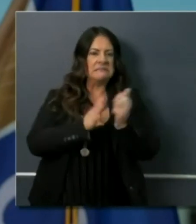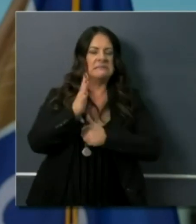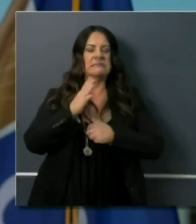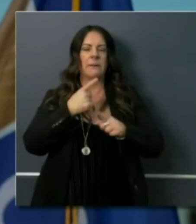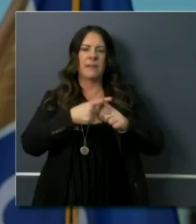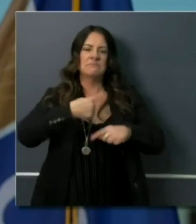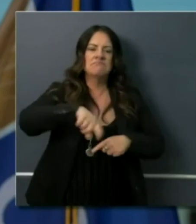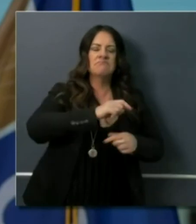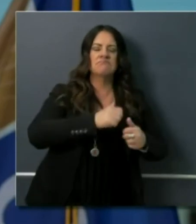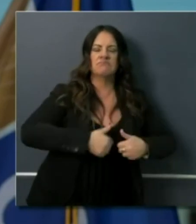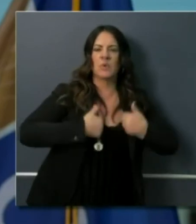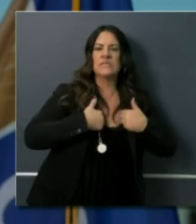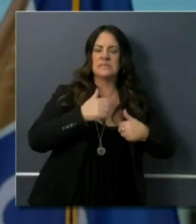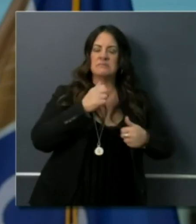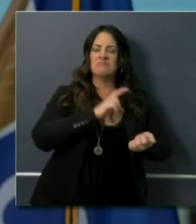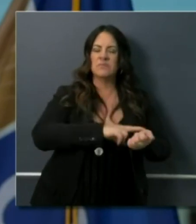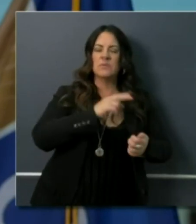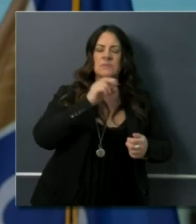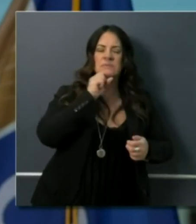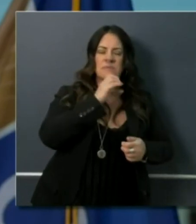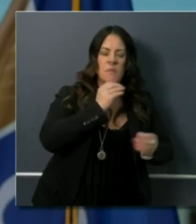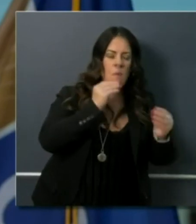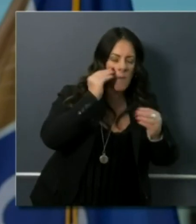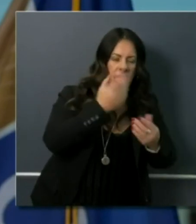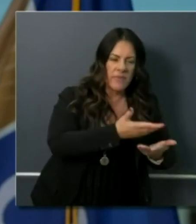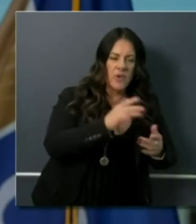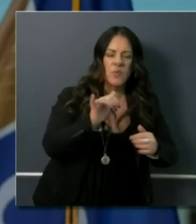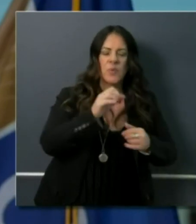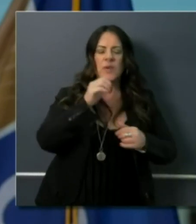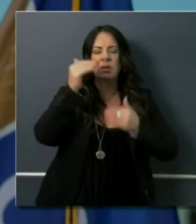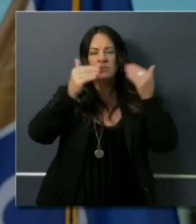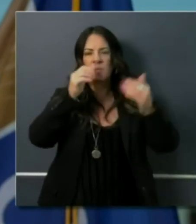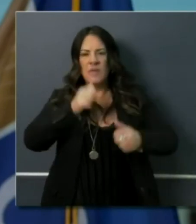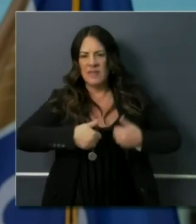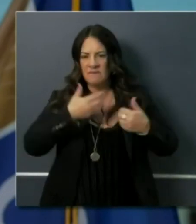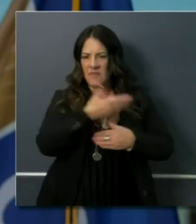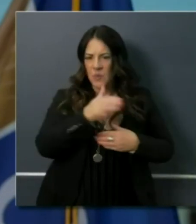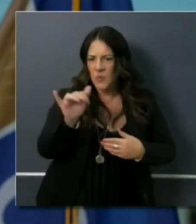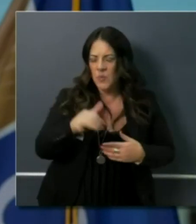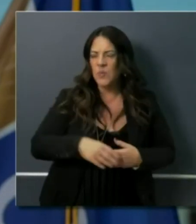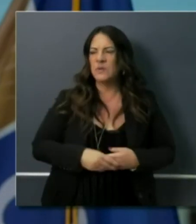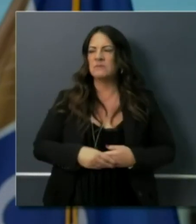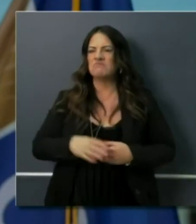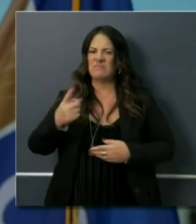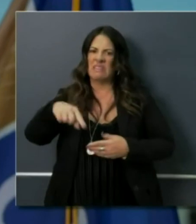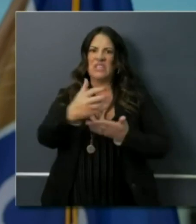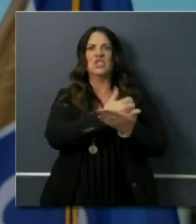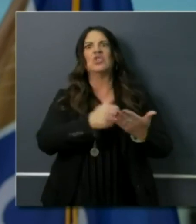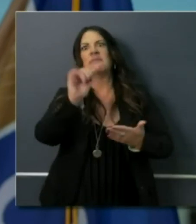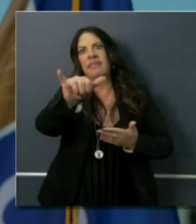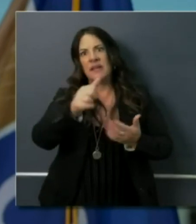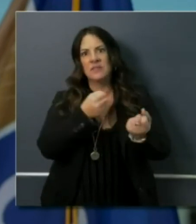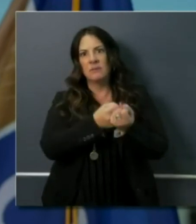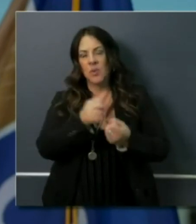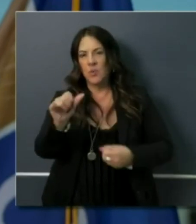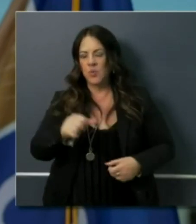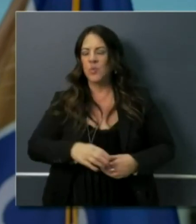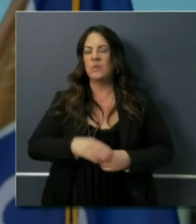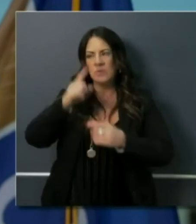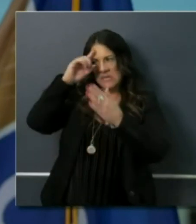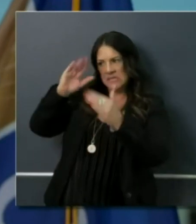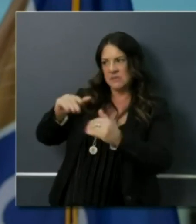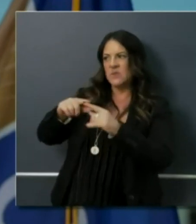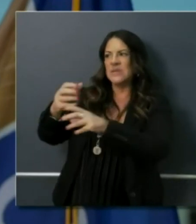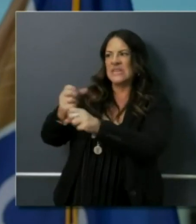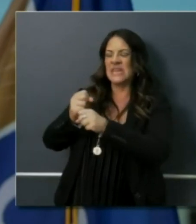send out there, we recognize still many of these facilities are running short of what they deserve as we again anticipate the arrival